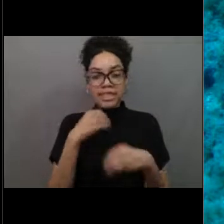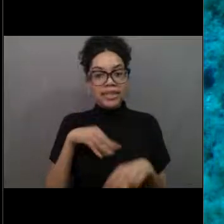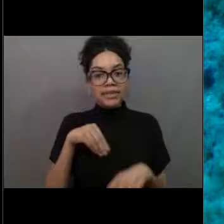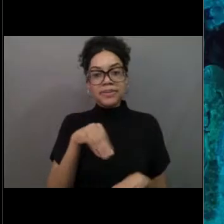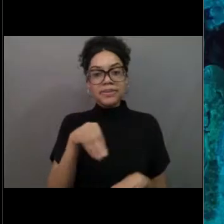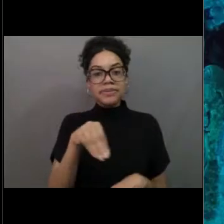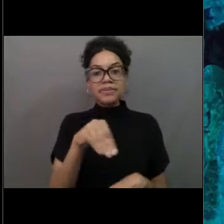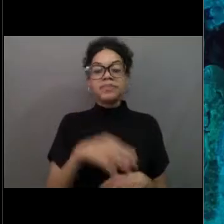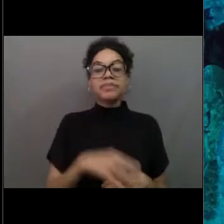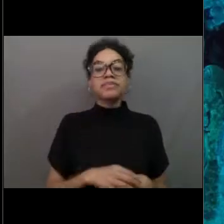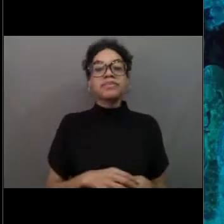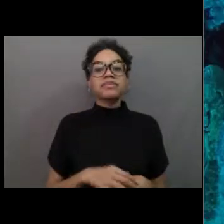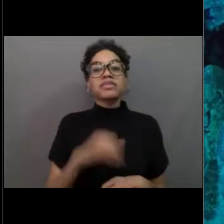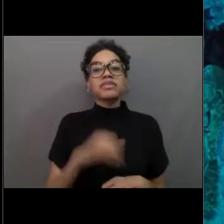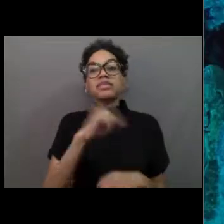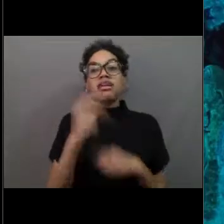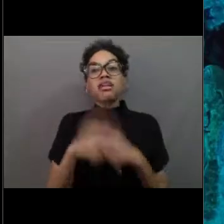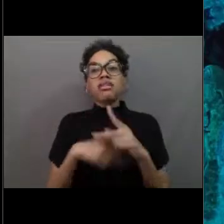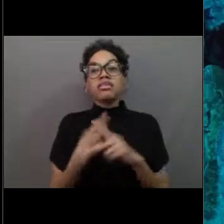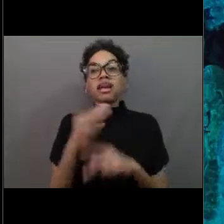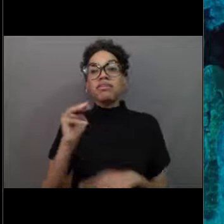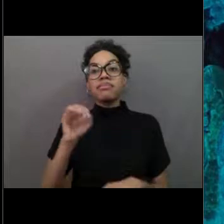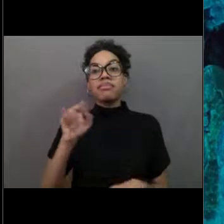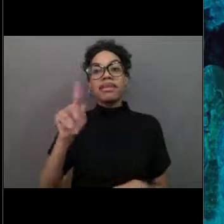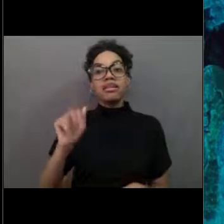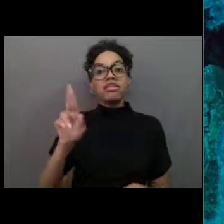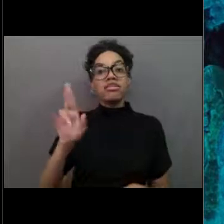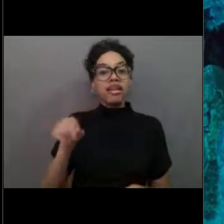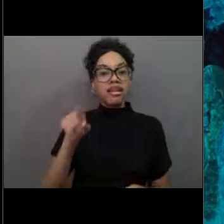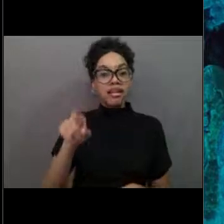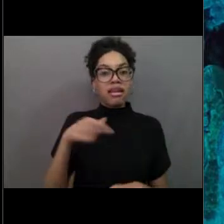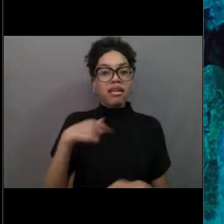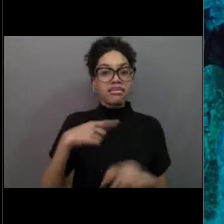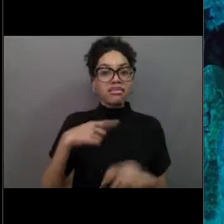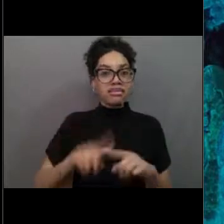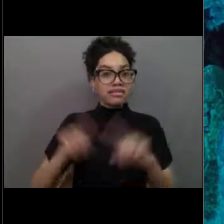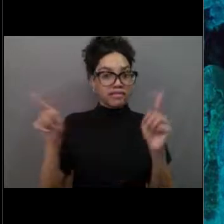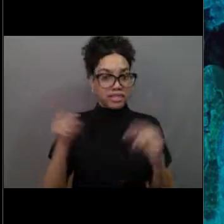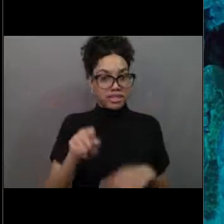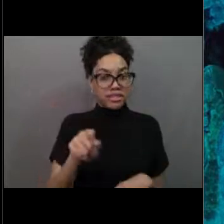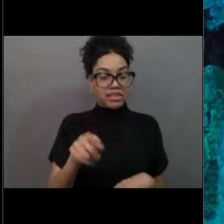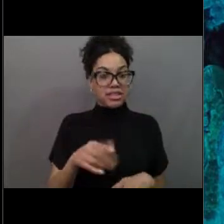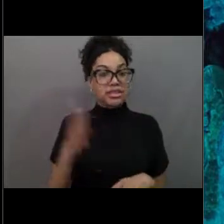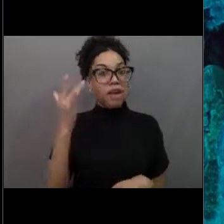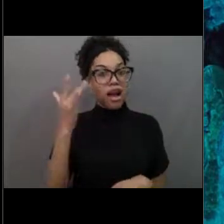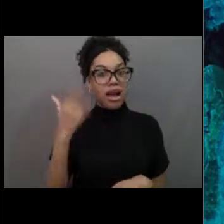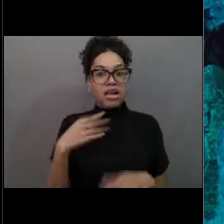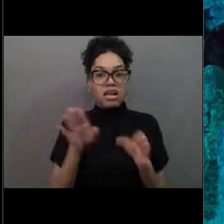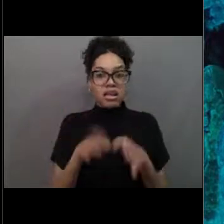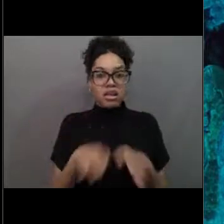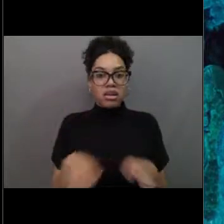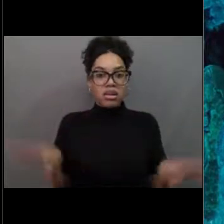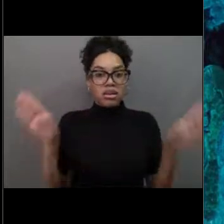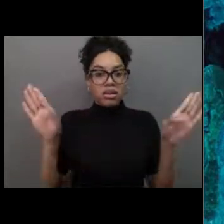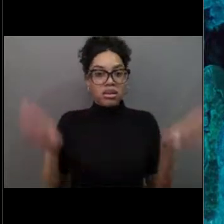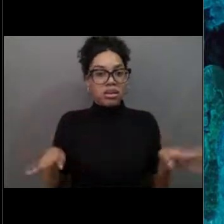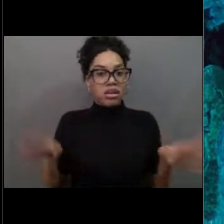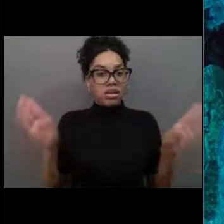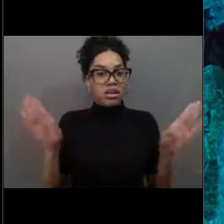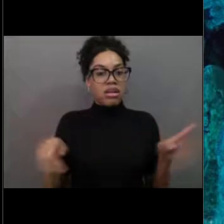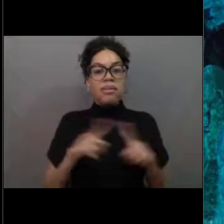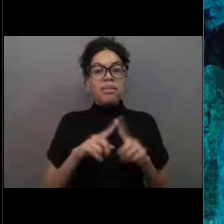we see a lot of are manta rays, and these are different. You'll see they have, they're very widely spread, but there is no spine on the